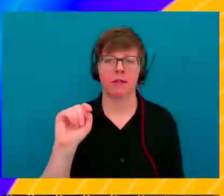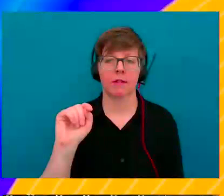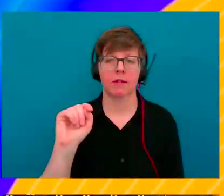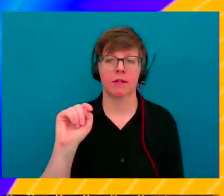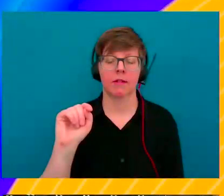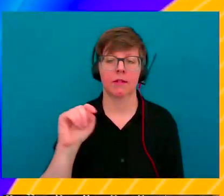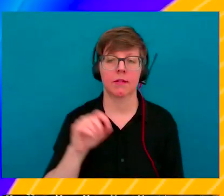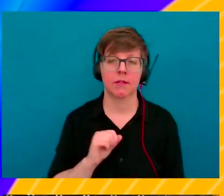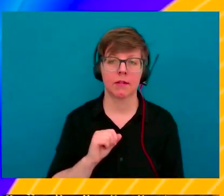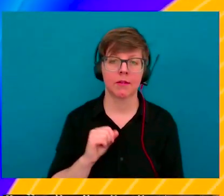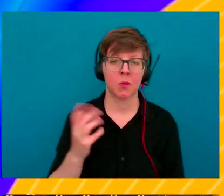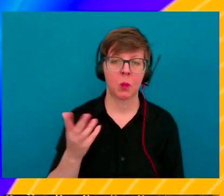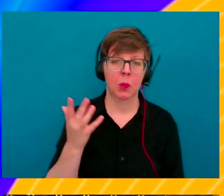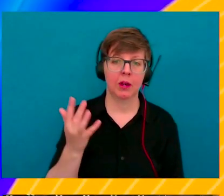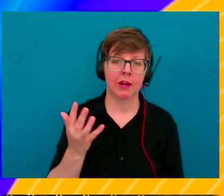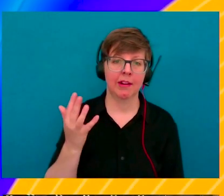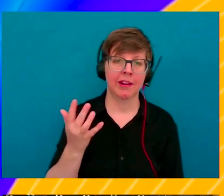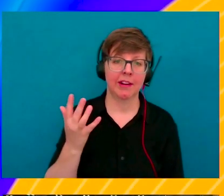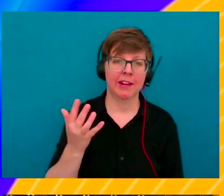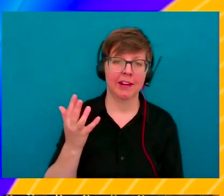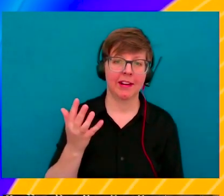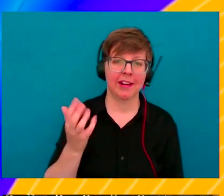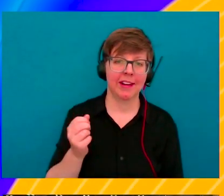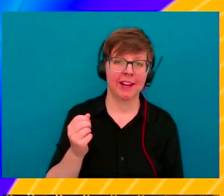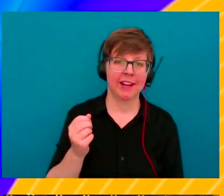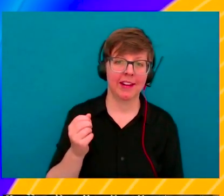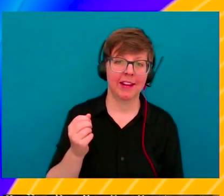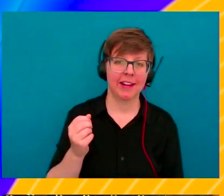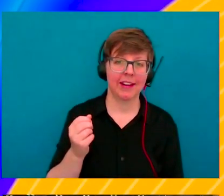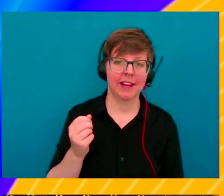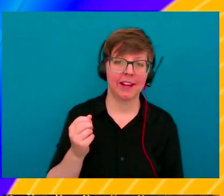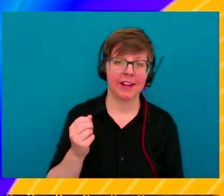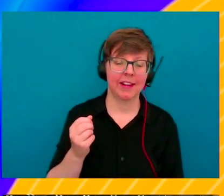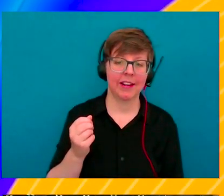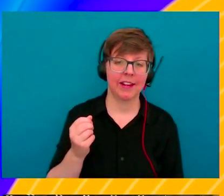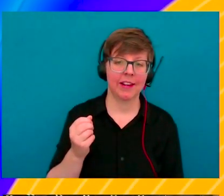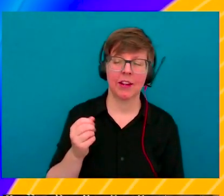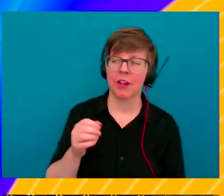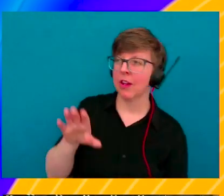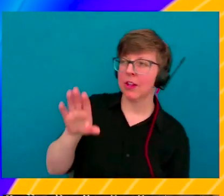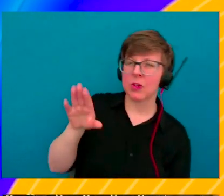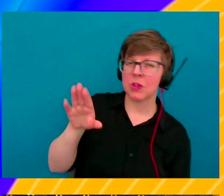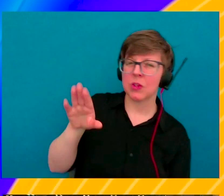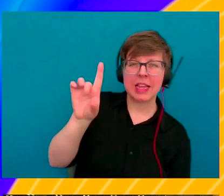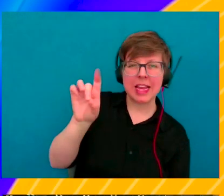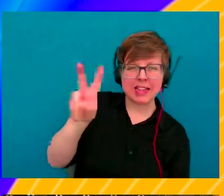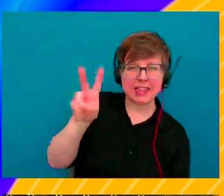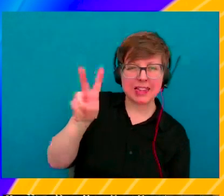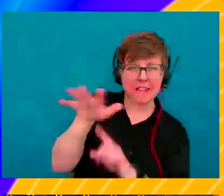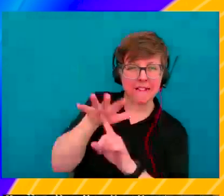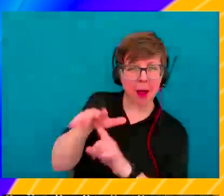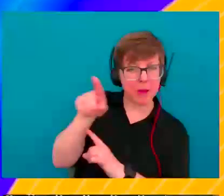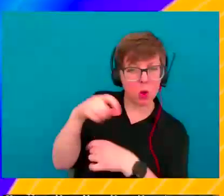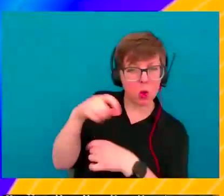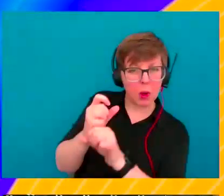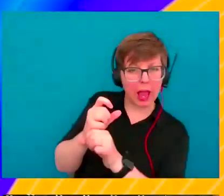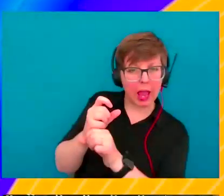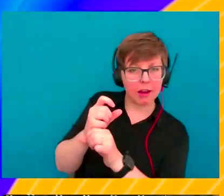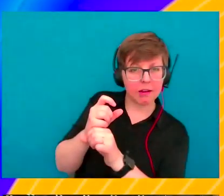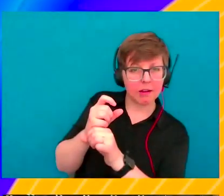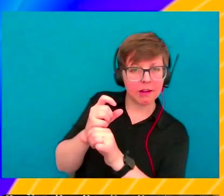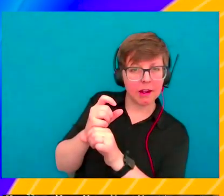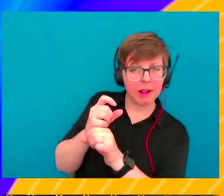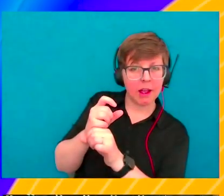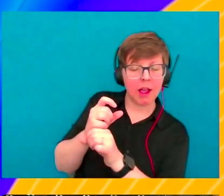once it goes, it will. So this was a dev environment that you created, and you chose VS Code and pulled